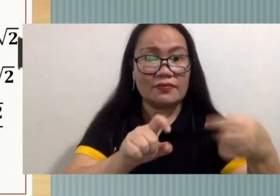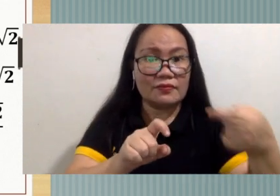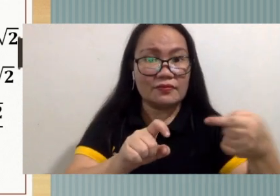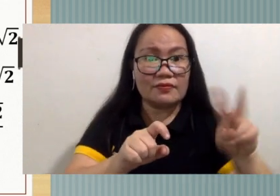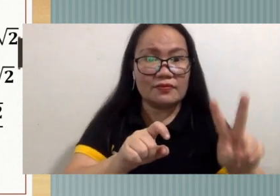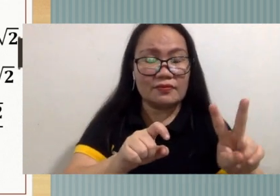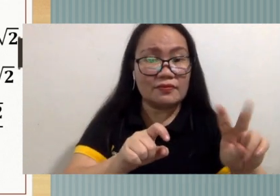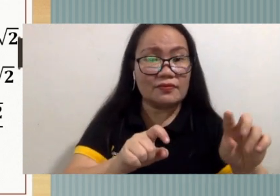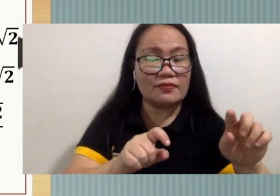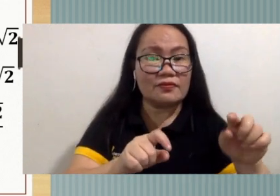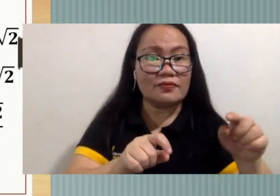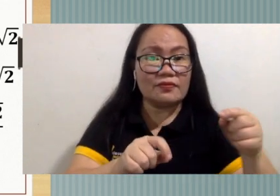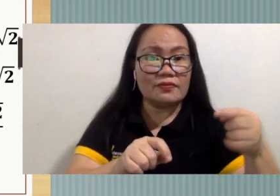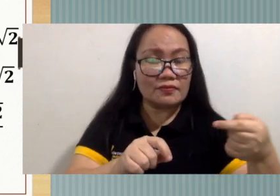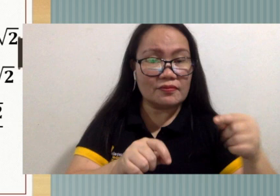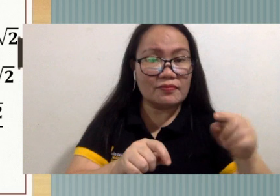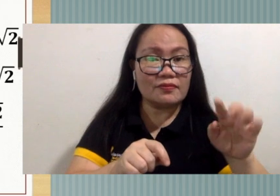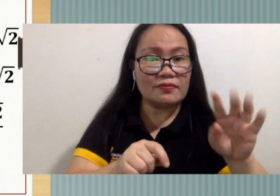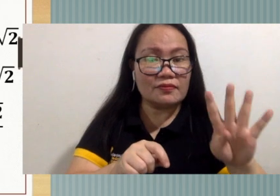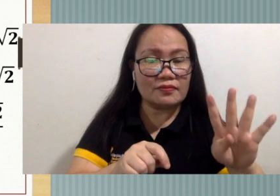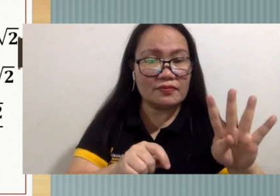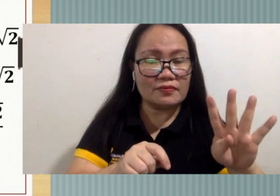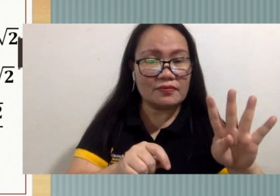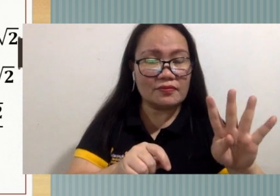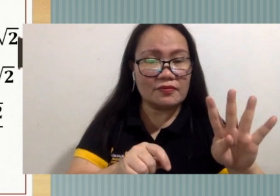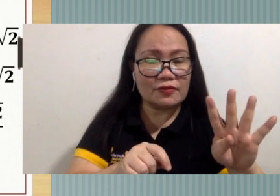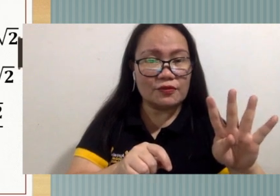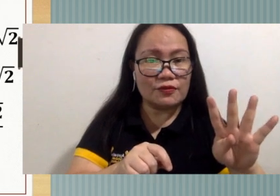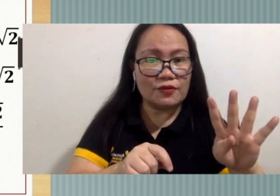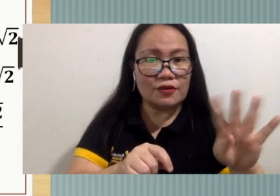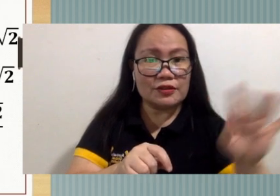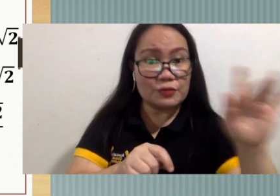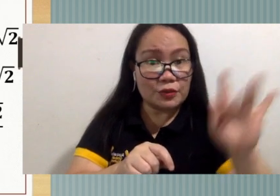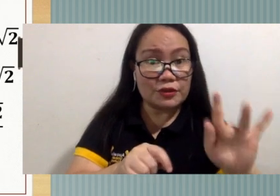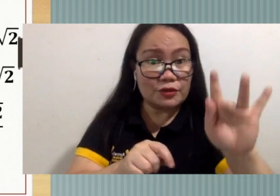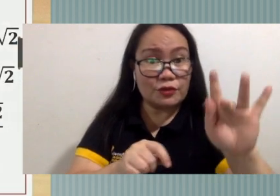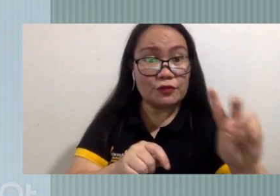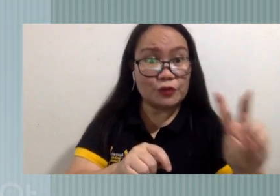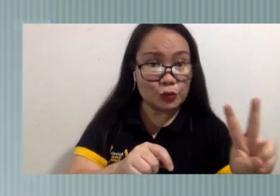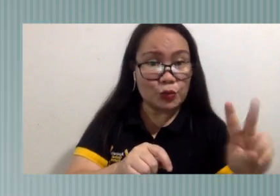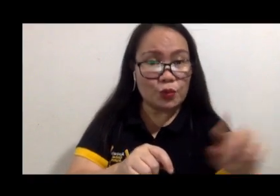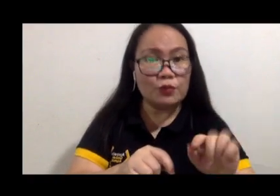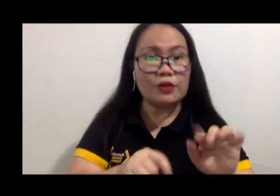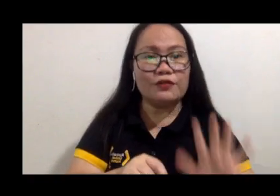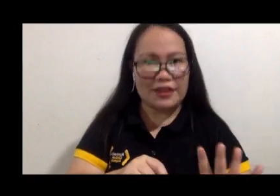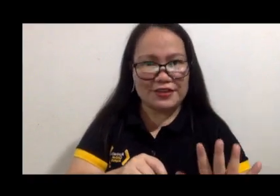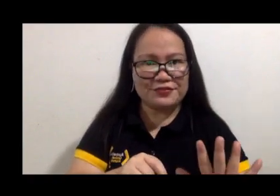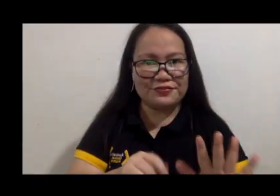negative 2 minus 4 square root of 2 over 5.